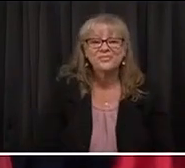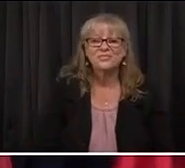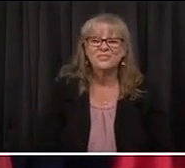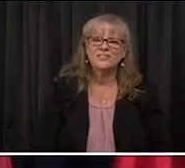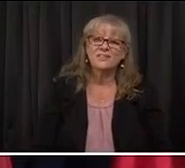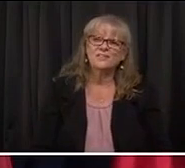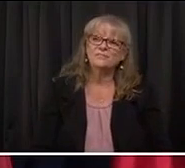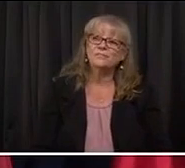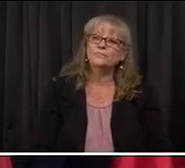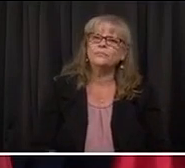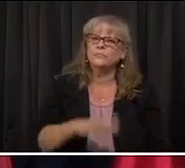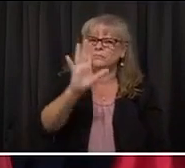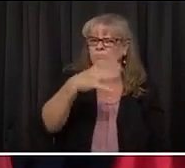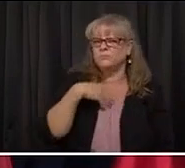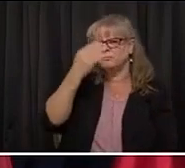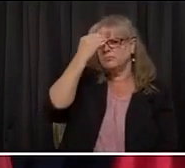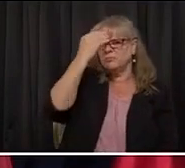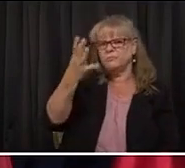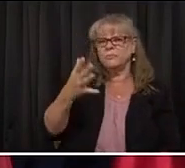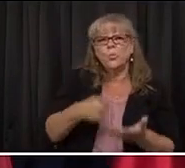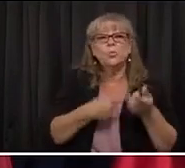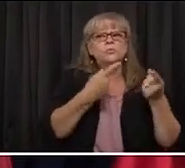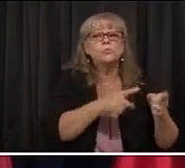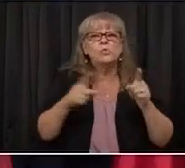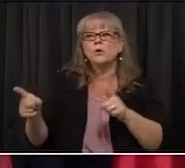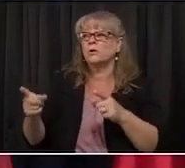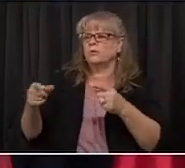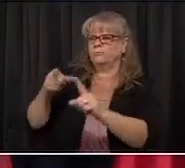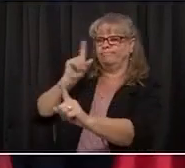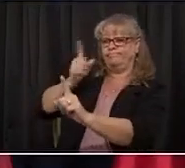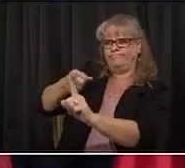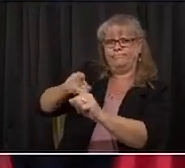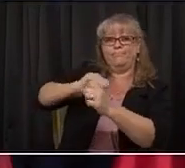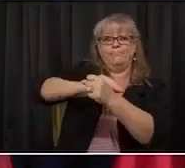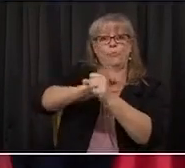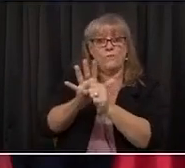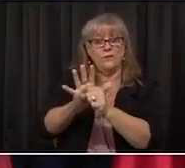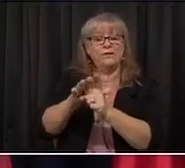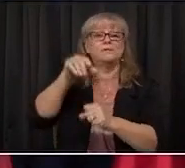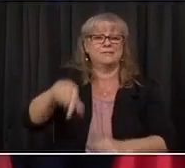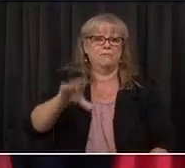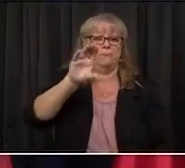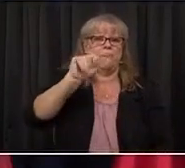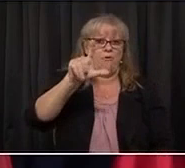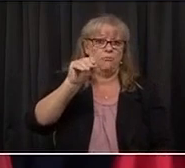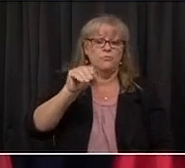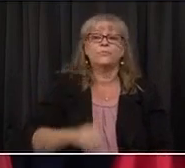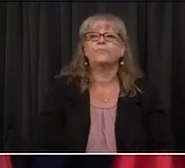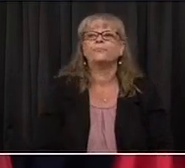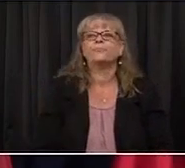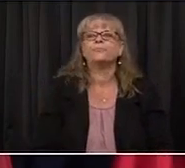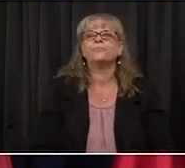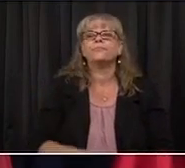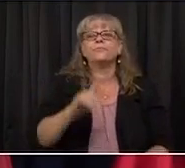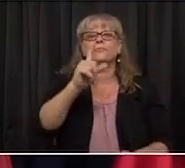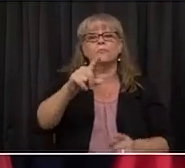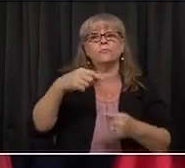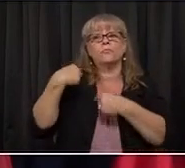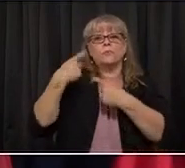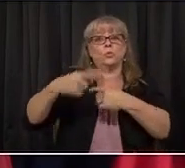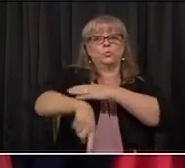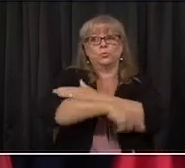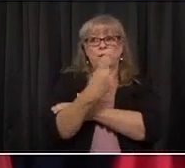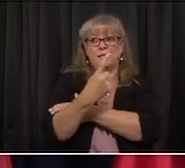Update on where we are today with coronavirus here in Colorado. Today, so far, the numbers